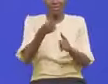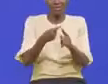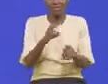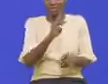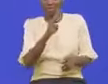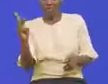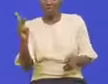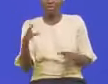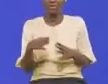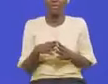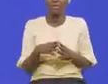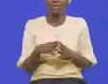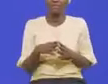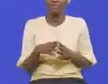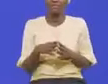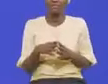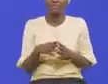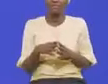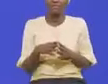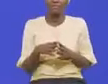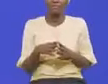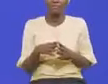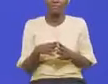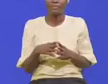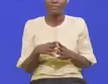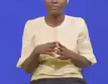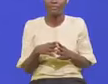Esi ke mi metso Israel, esi ke mi metso ɣetoɖoƒe ta.